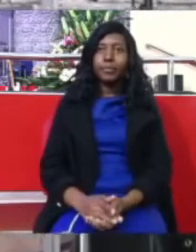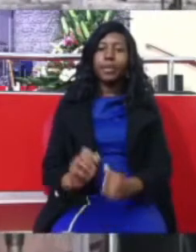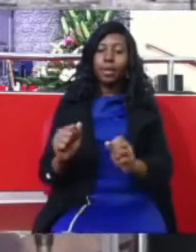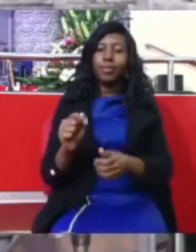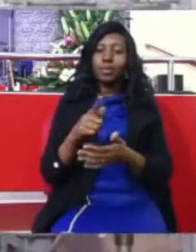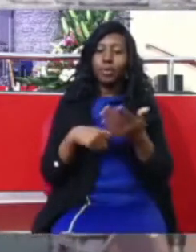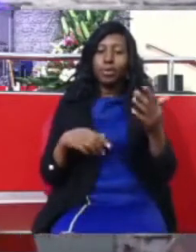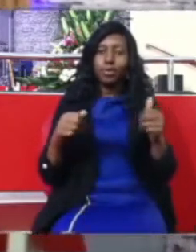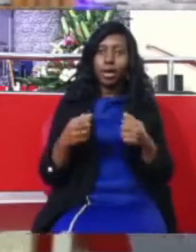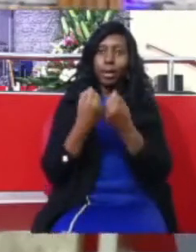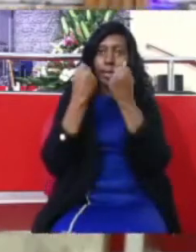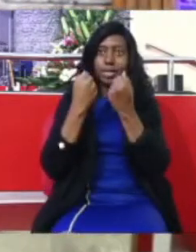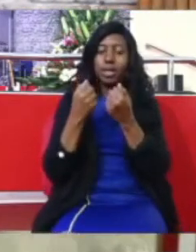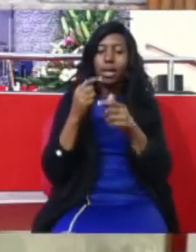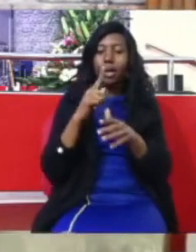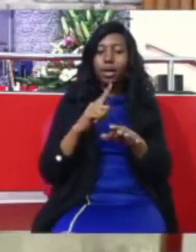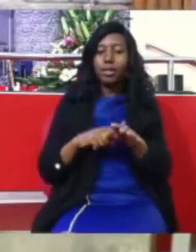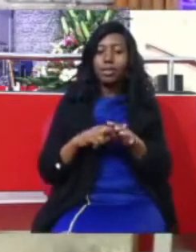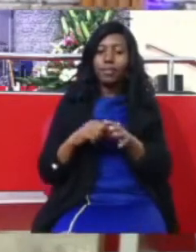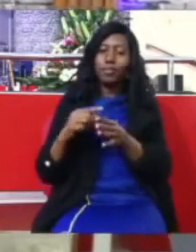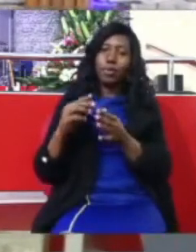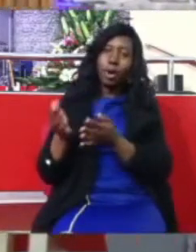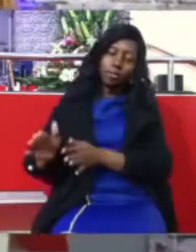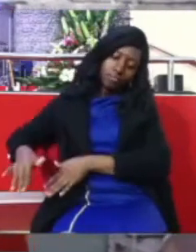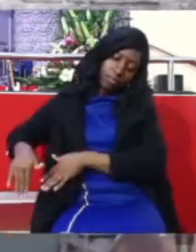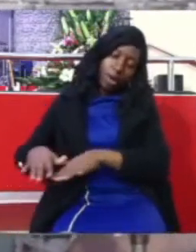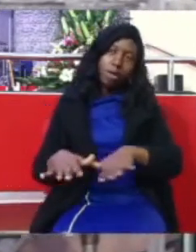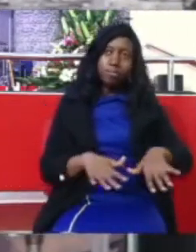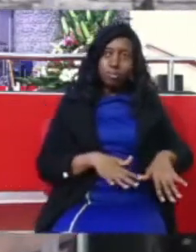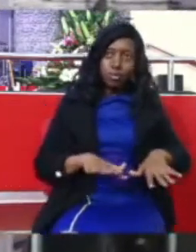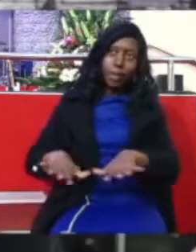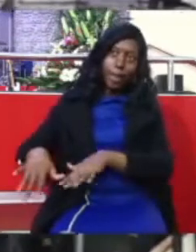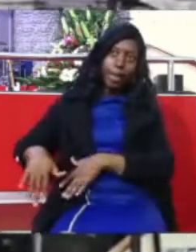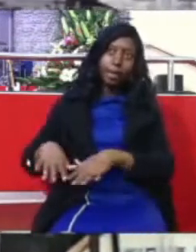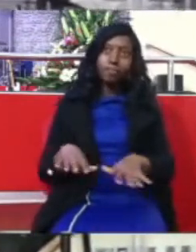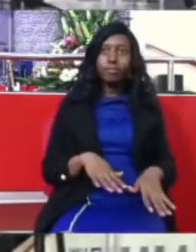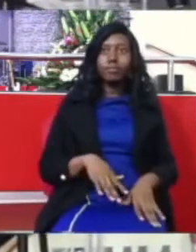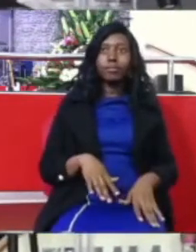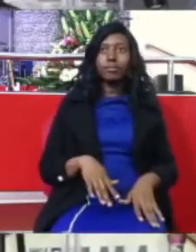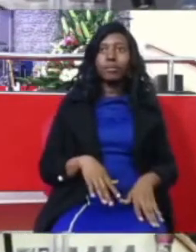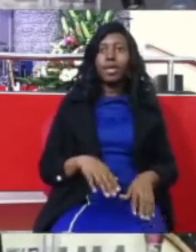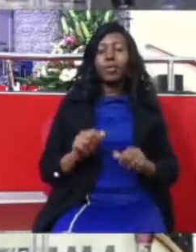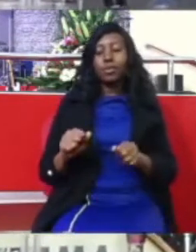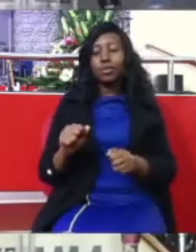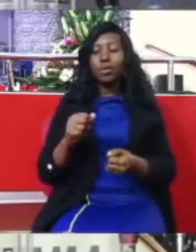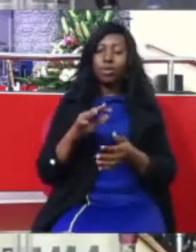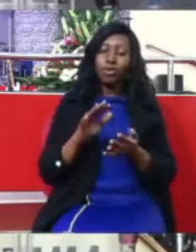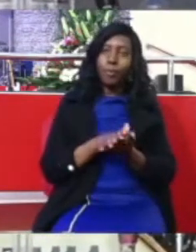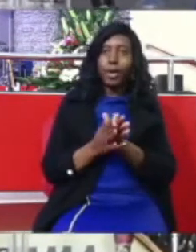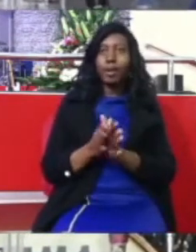What happens when you are swimming around the beaches? You become dirty. Because the beach only has